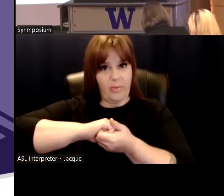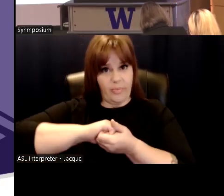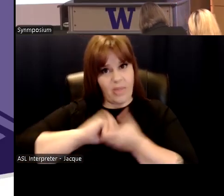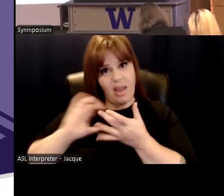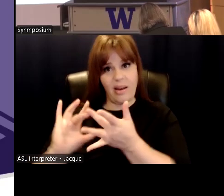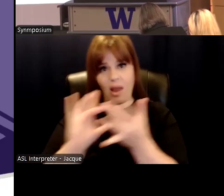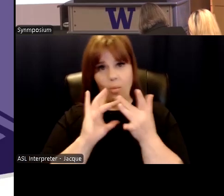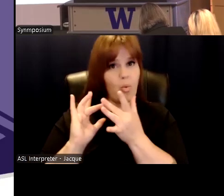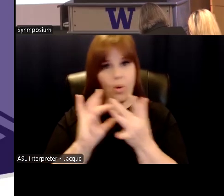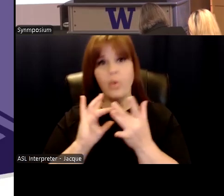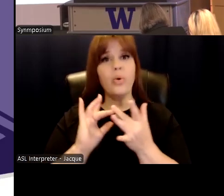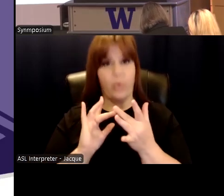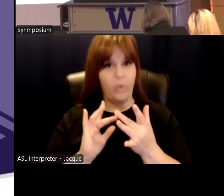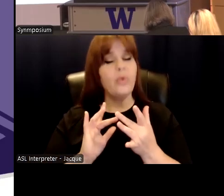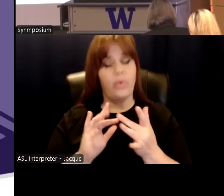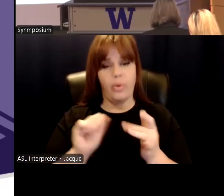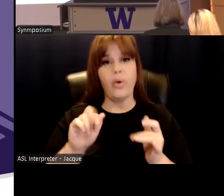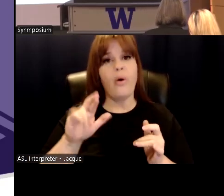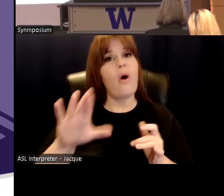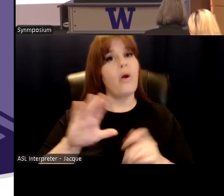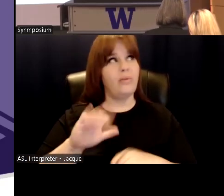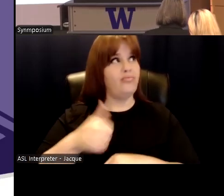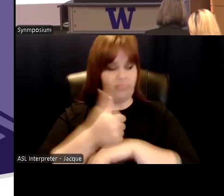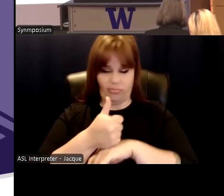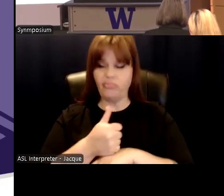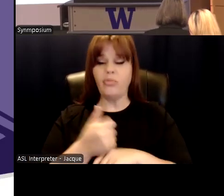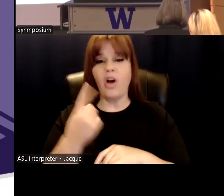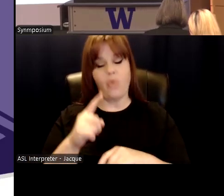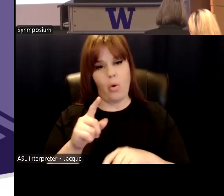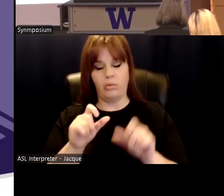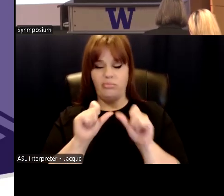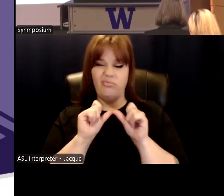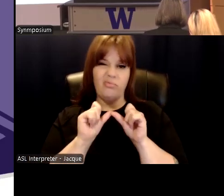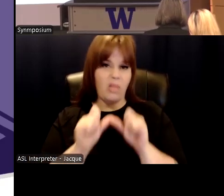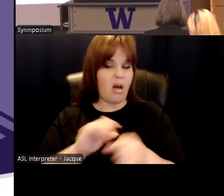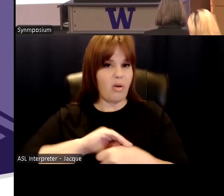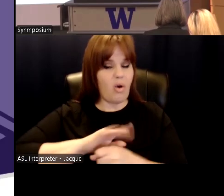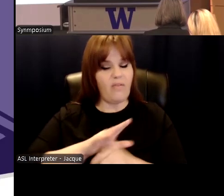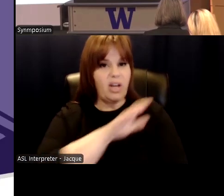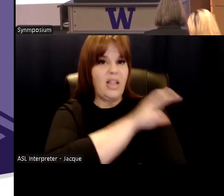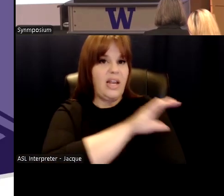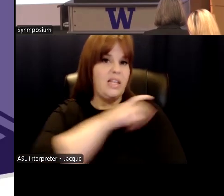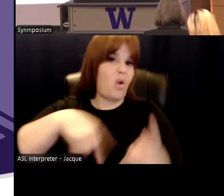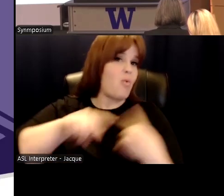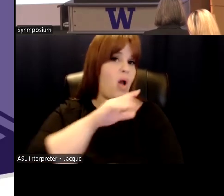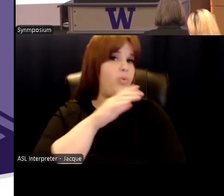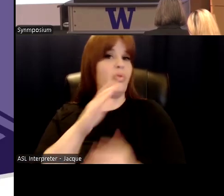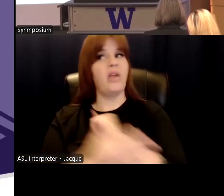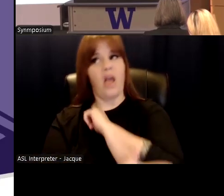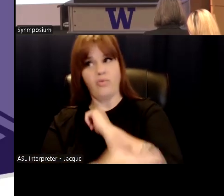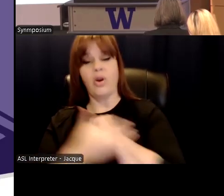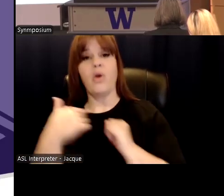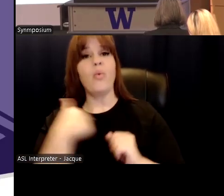network that AHRQ has created for long COVID clinics around the country, we